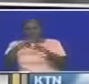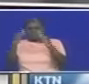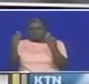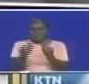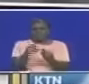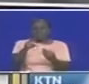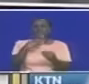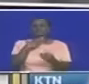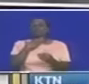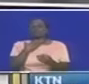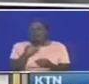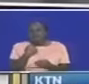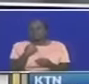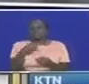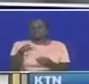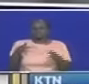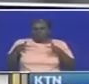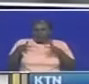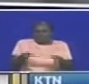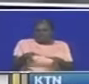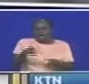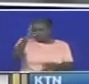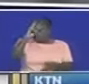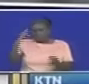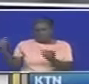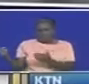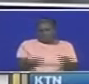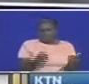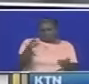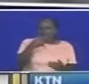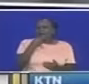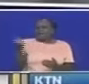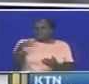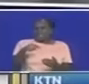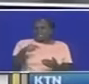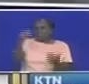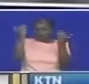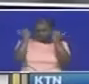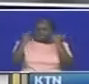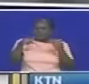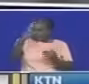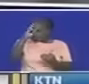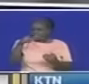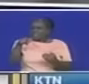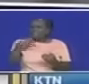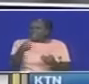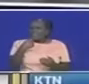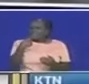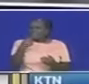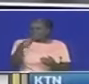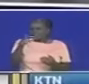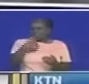a habeas corpus to force the police to produce him in court. But the police say they do not have him. This is how